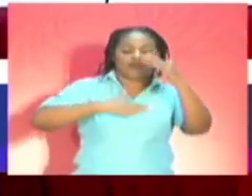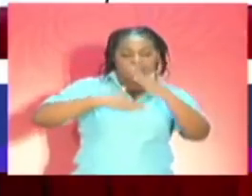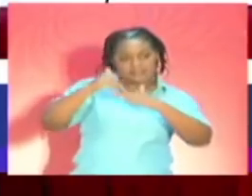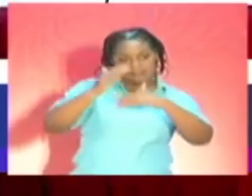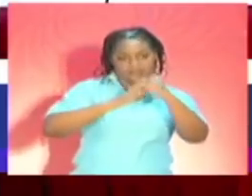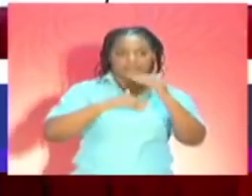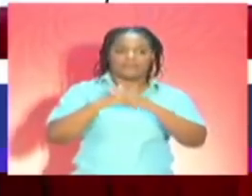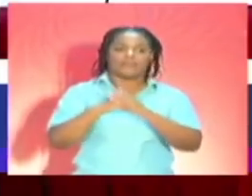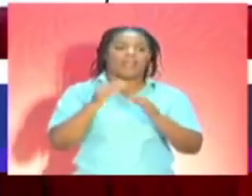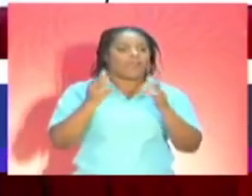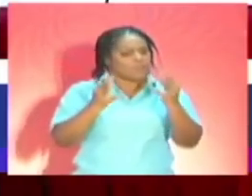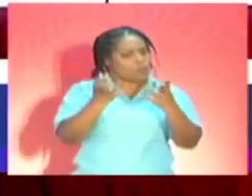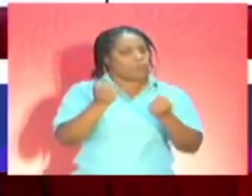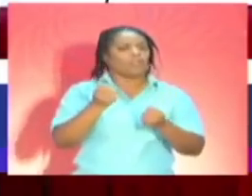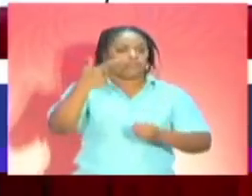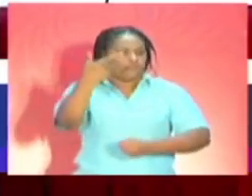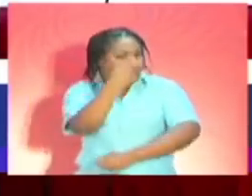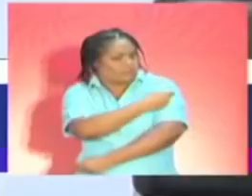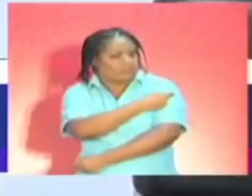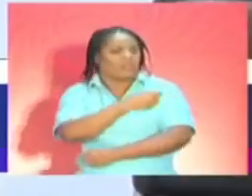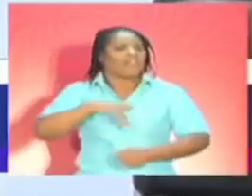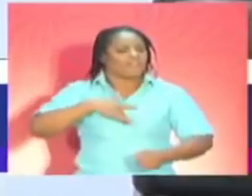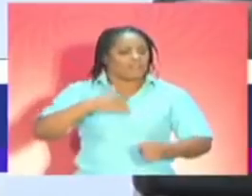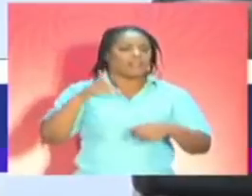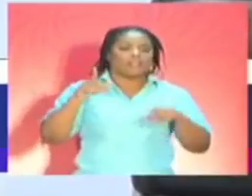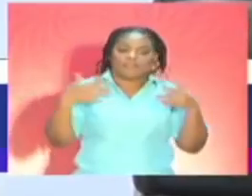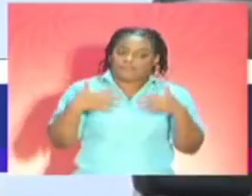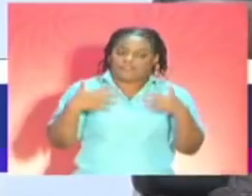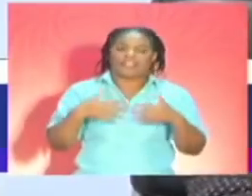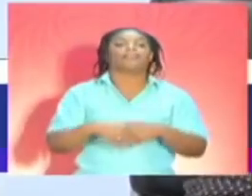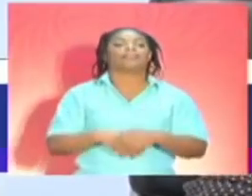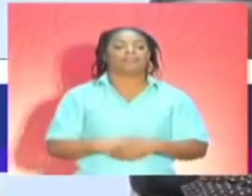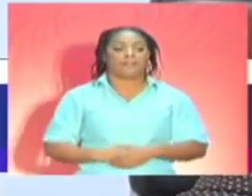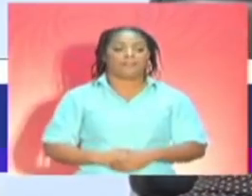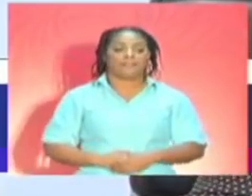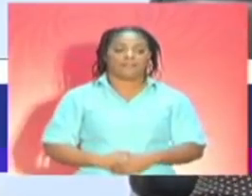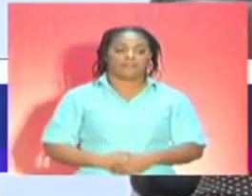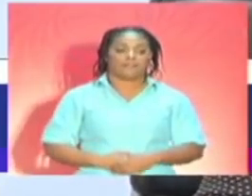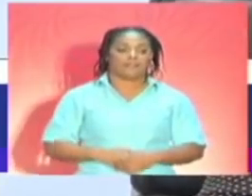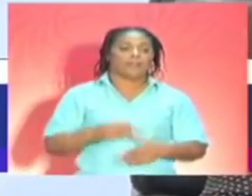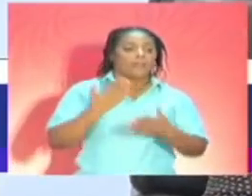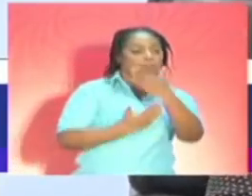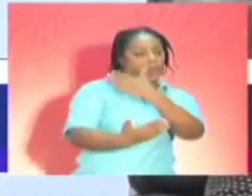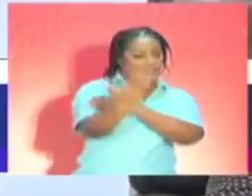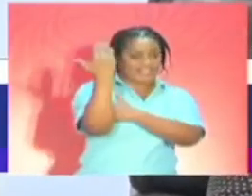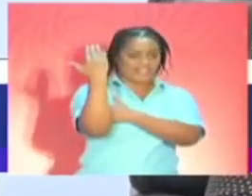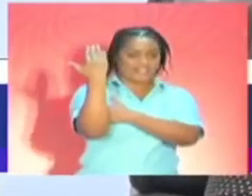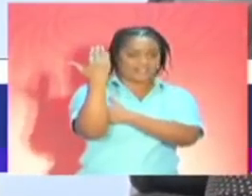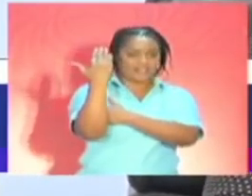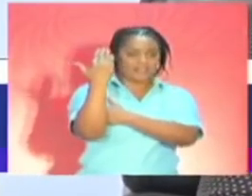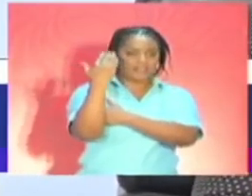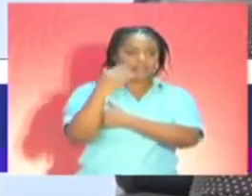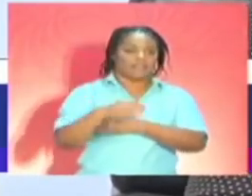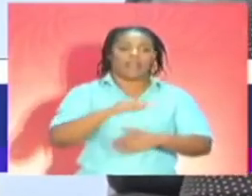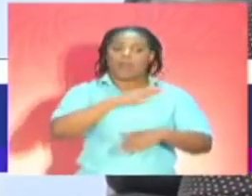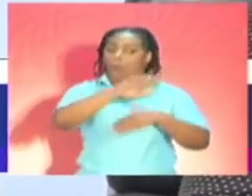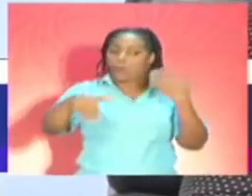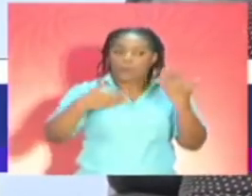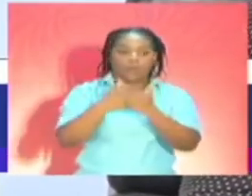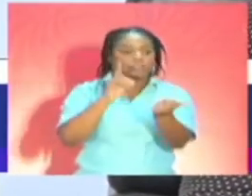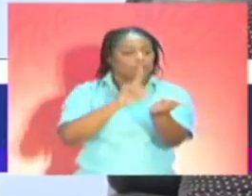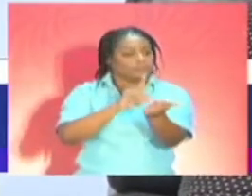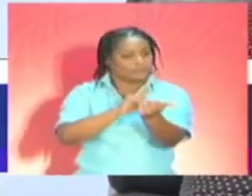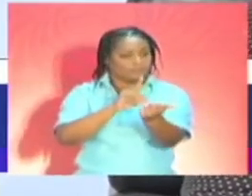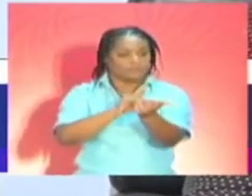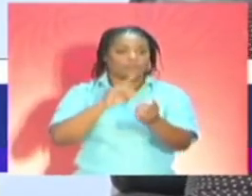this anxiety. Dr. Othello, good morning. Good morning, Mr. Alexander, Dr. Parasram, Dr.